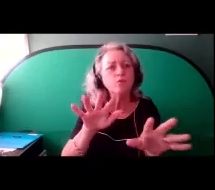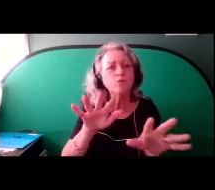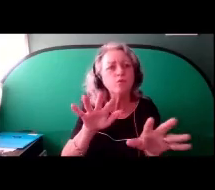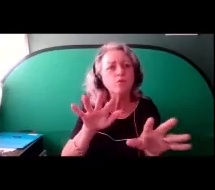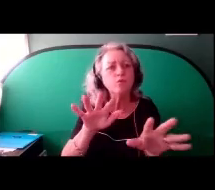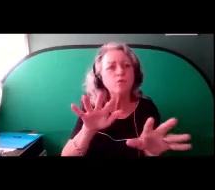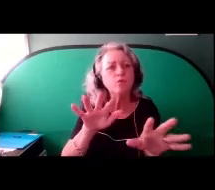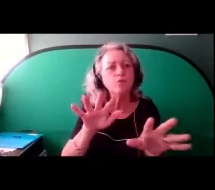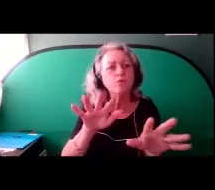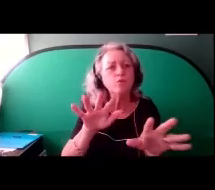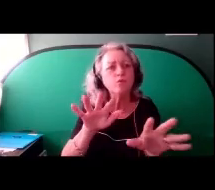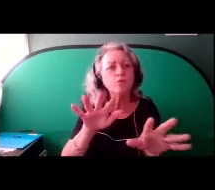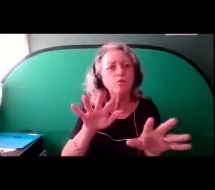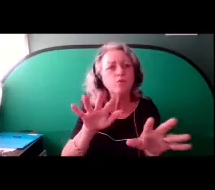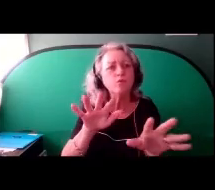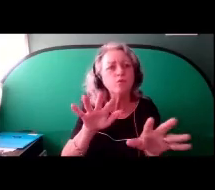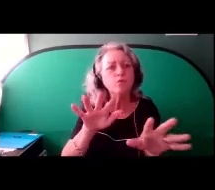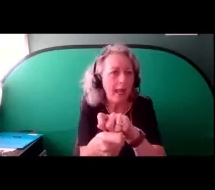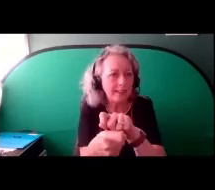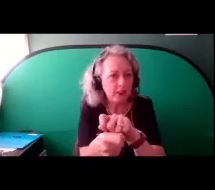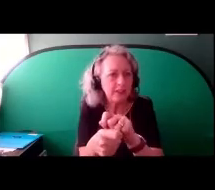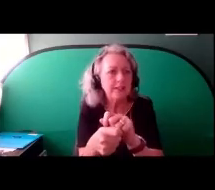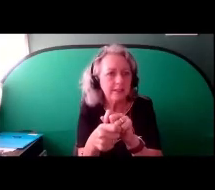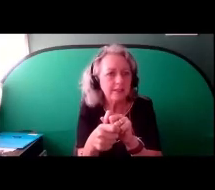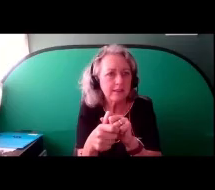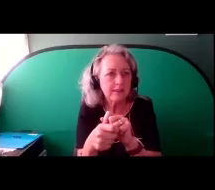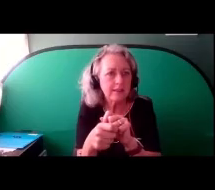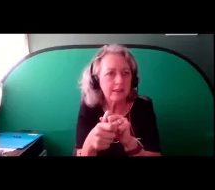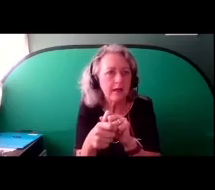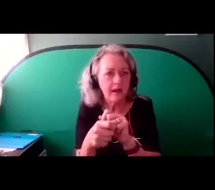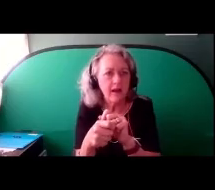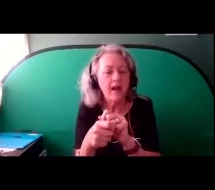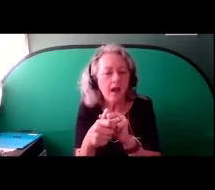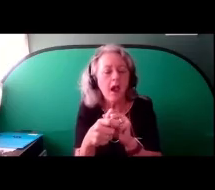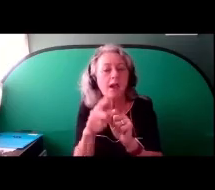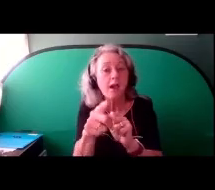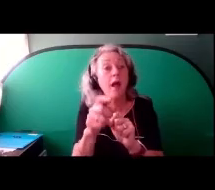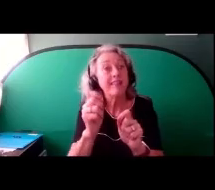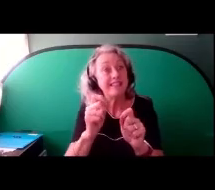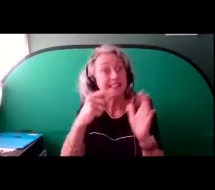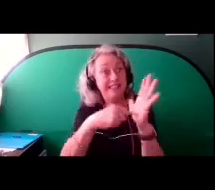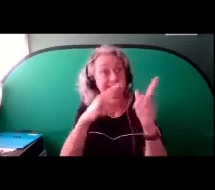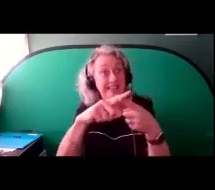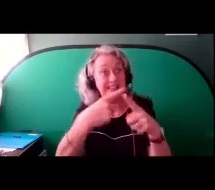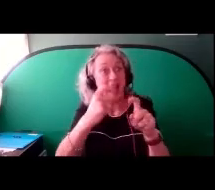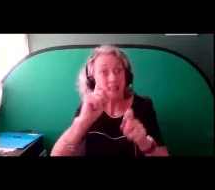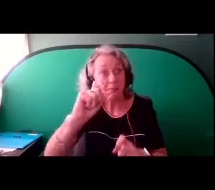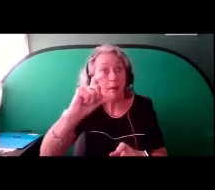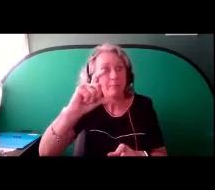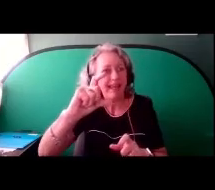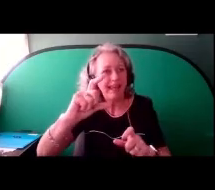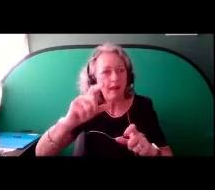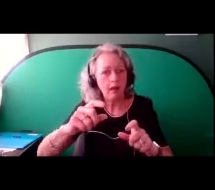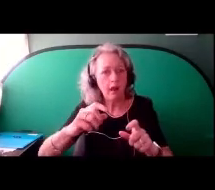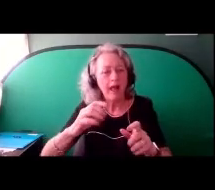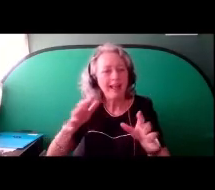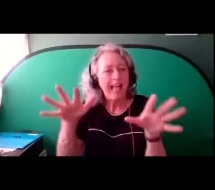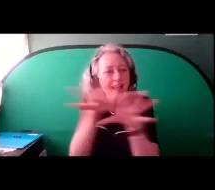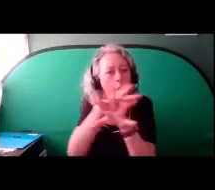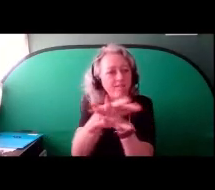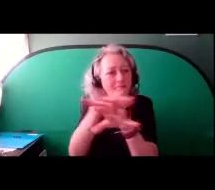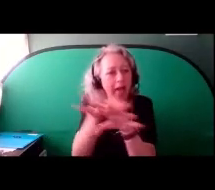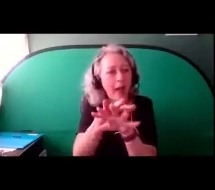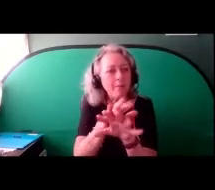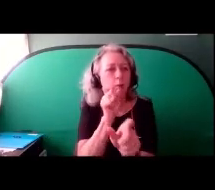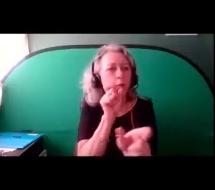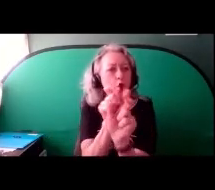don't recognize it. So what can happen sometimes is that the text can be bigger, but the spacing isn't. So you get that kind of overlapping